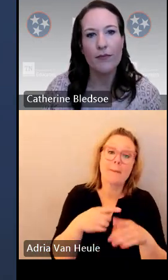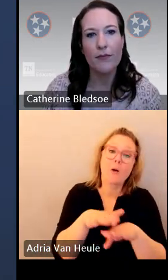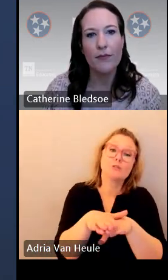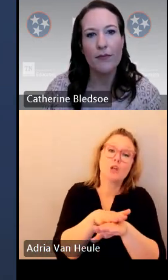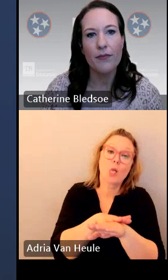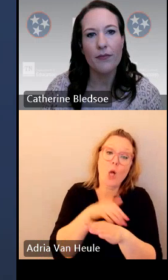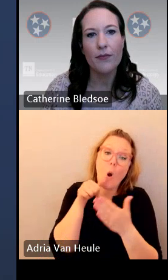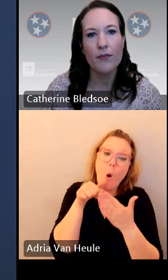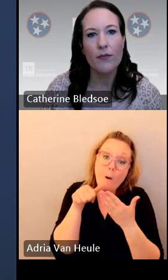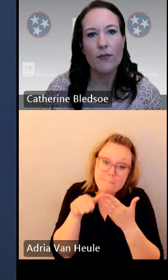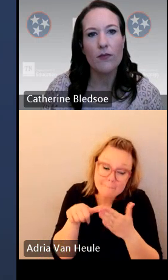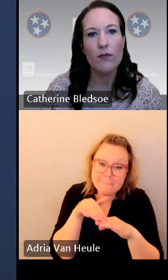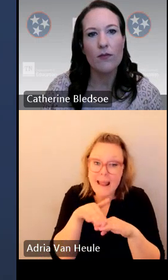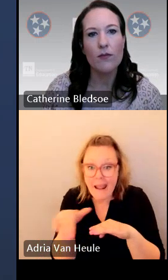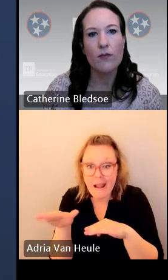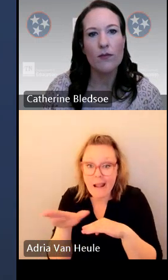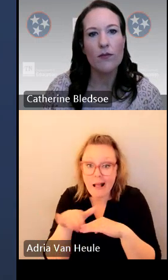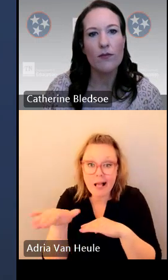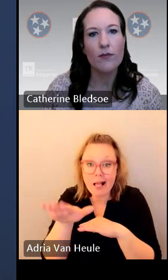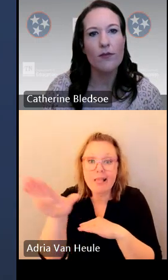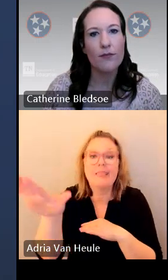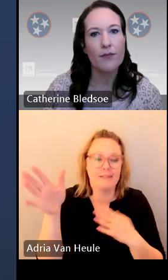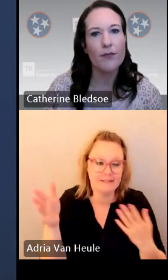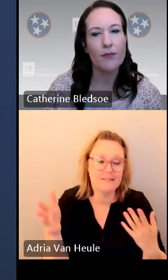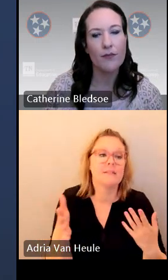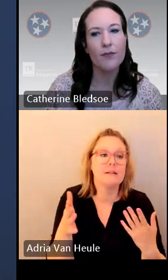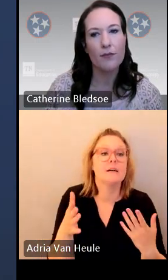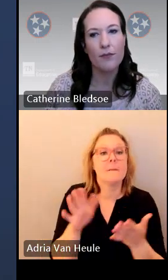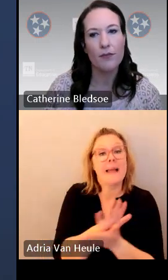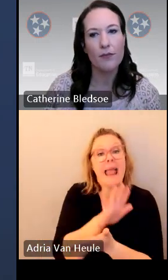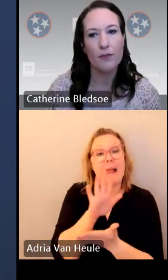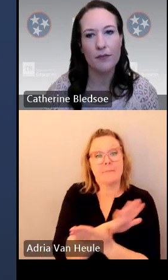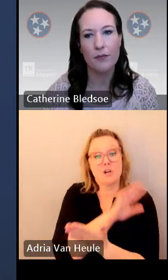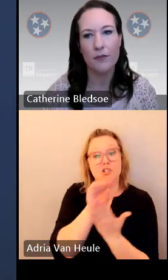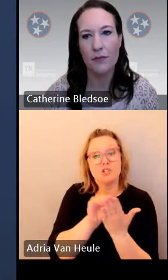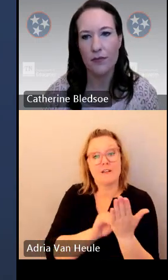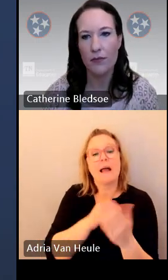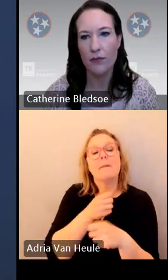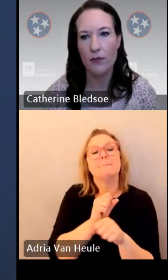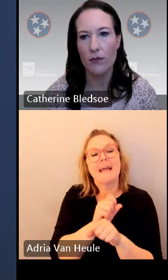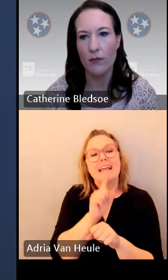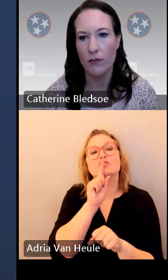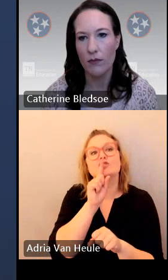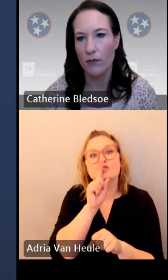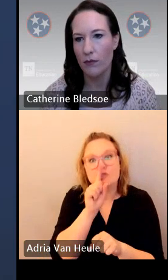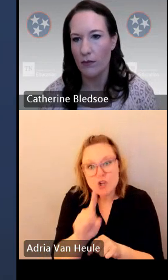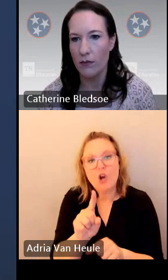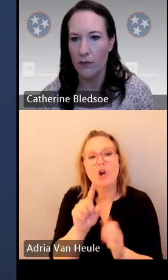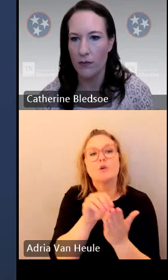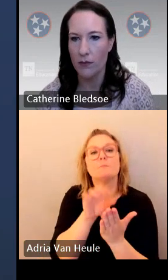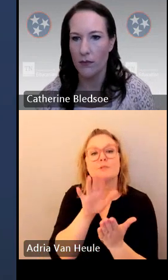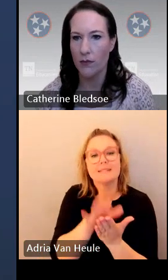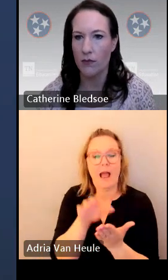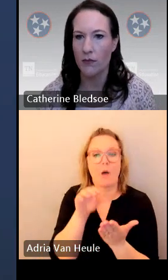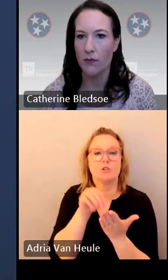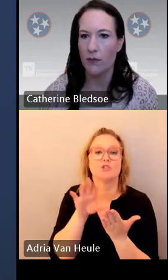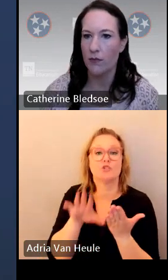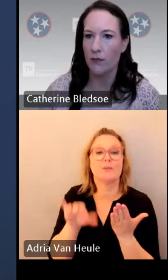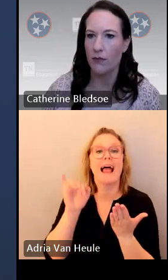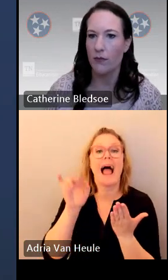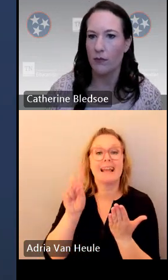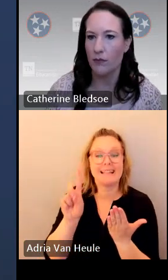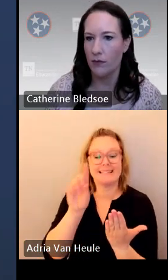mailing those out to students, the paper survey, make sure you put the unique ID on the paper survey. So